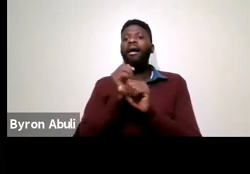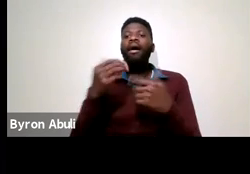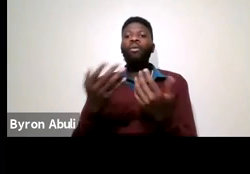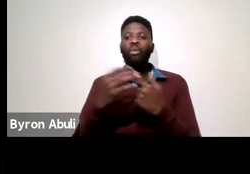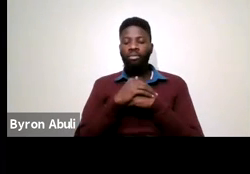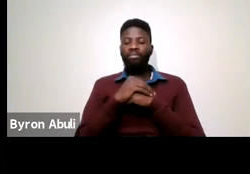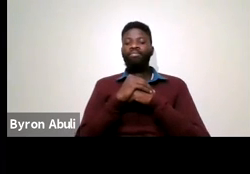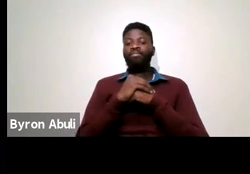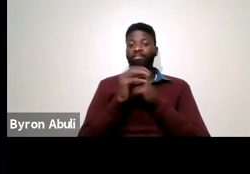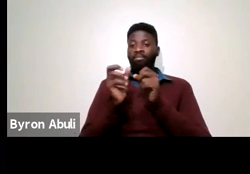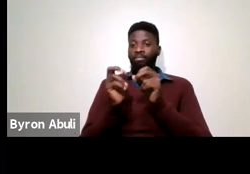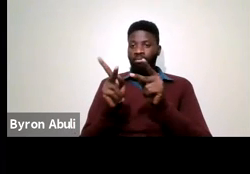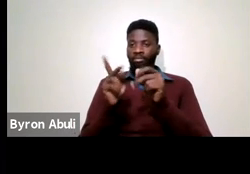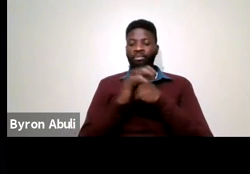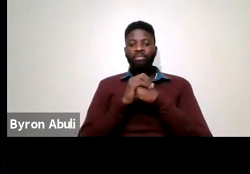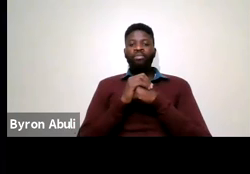Okay.